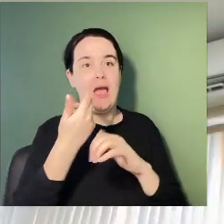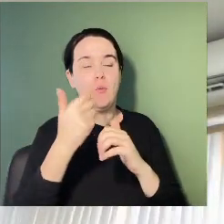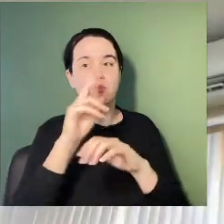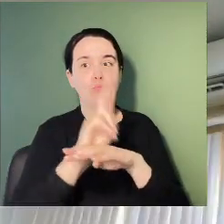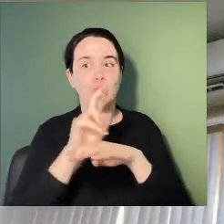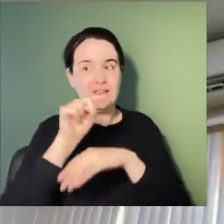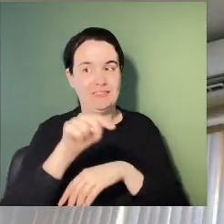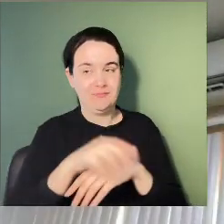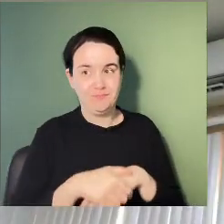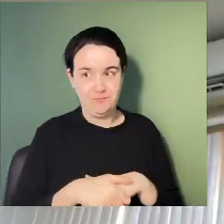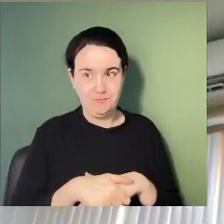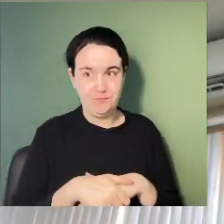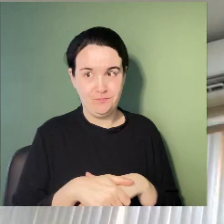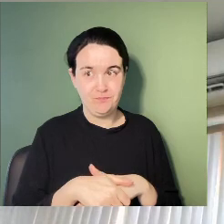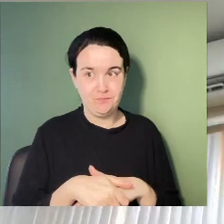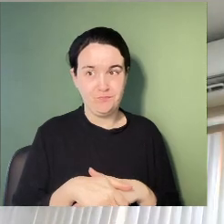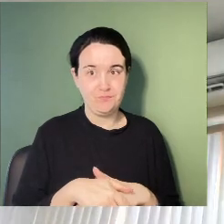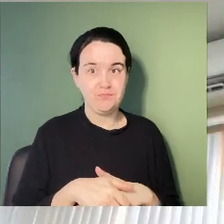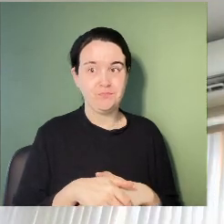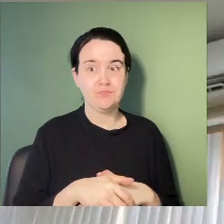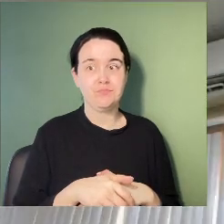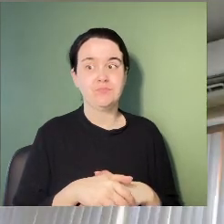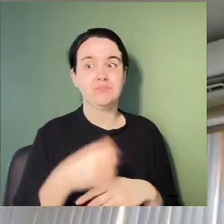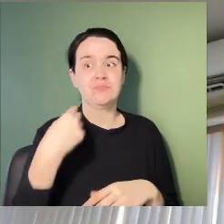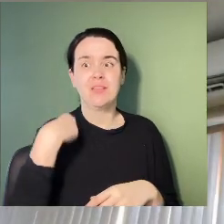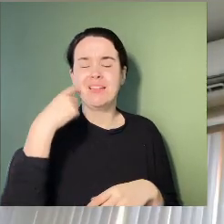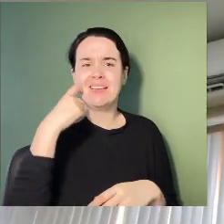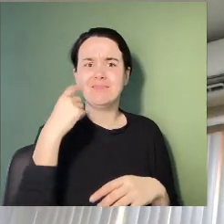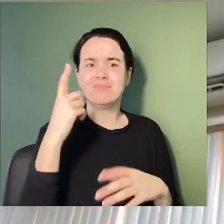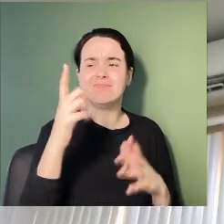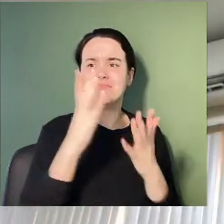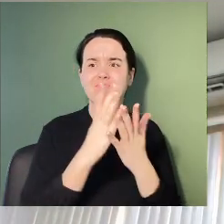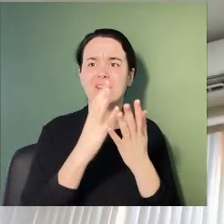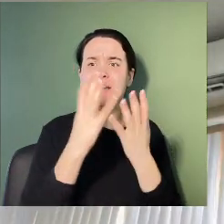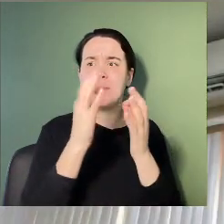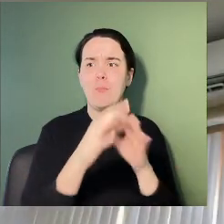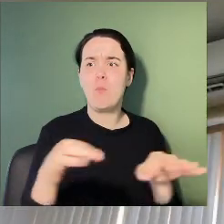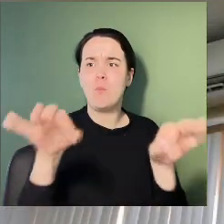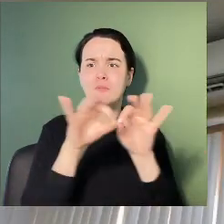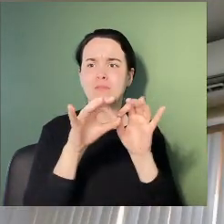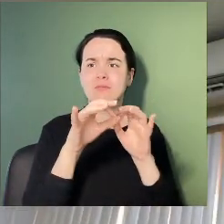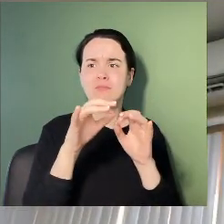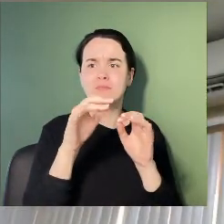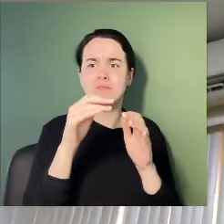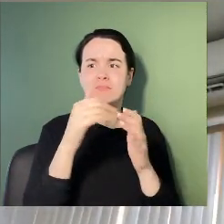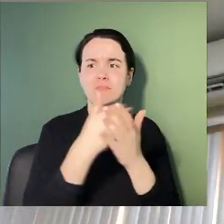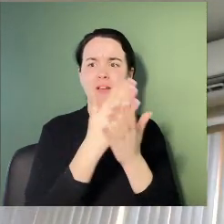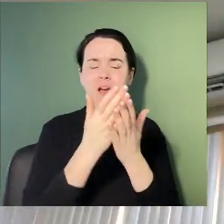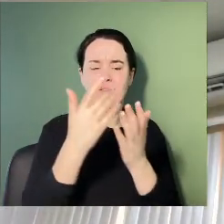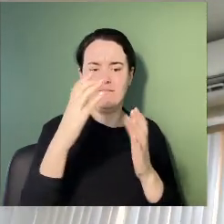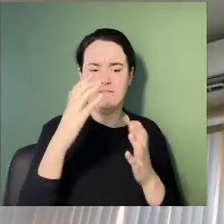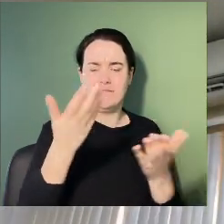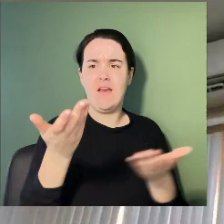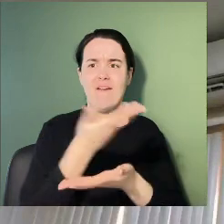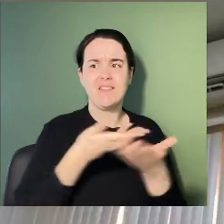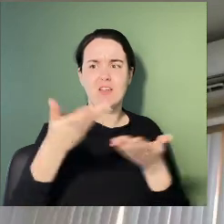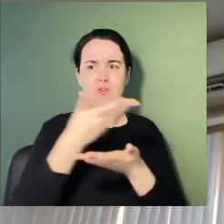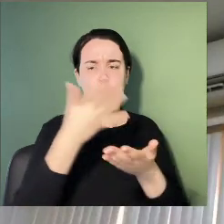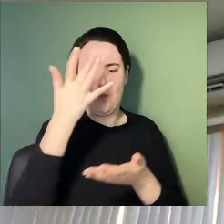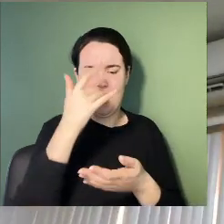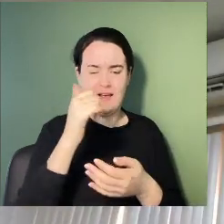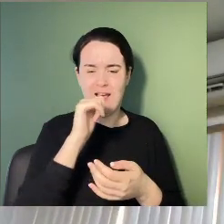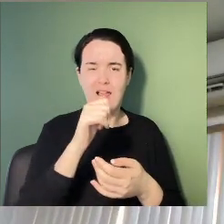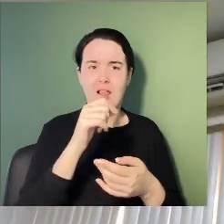for that question. I think it's a really important part of the conversation that cannot